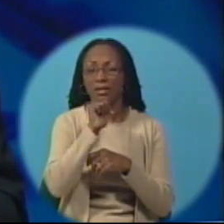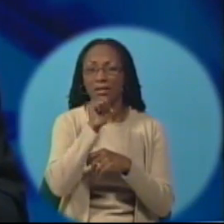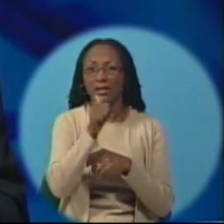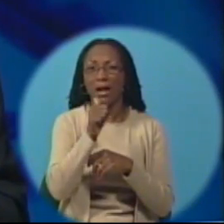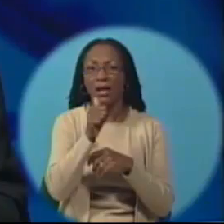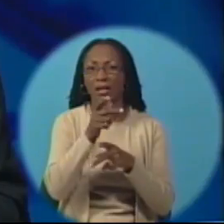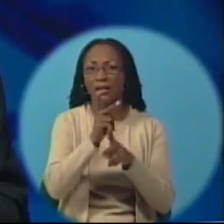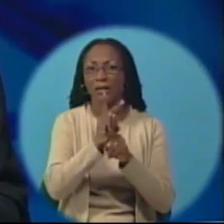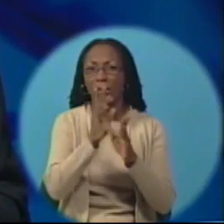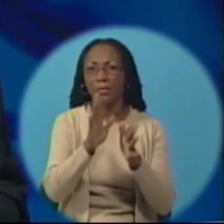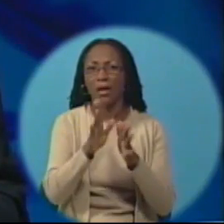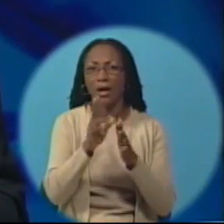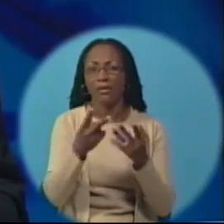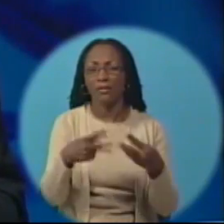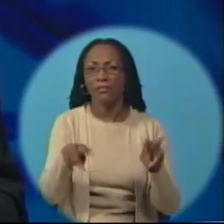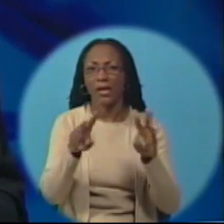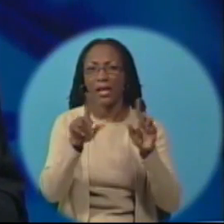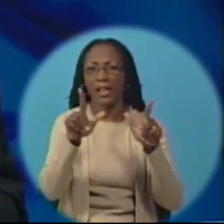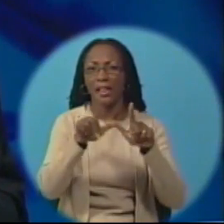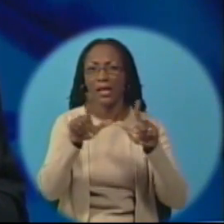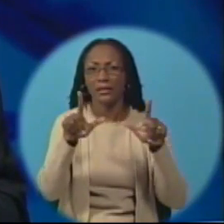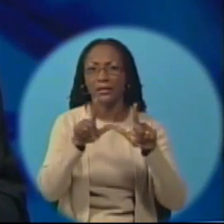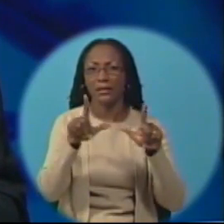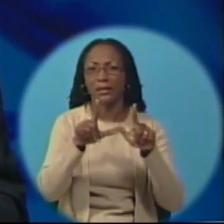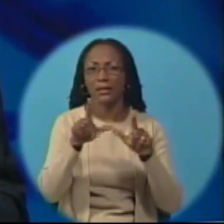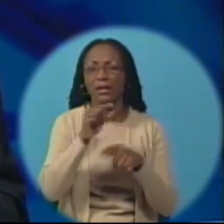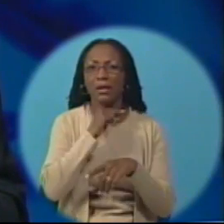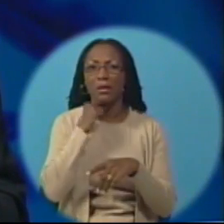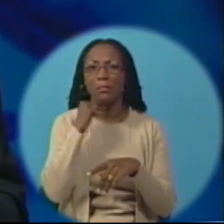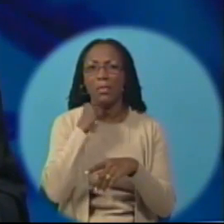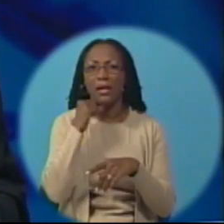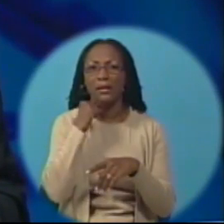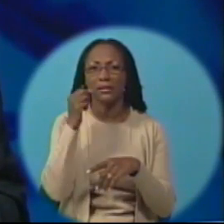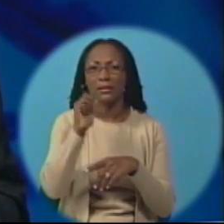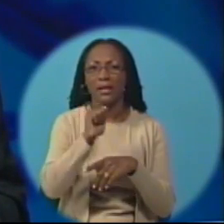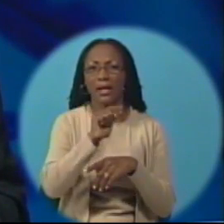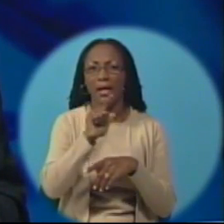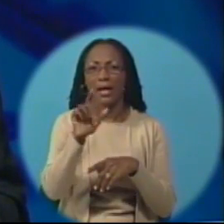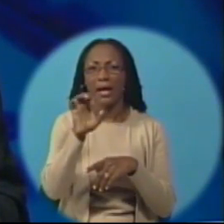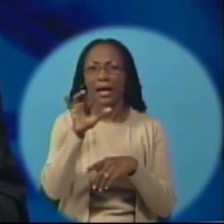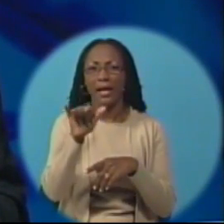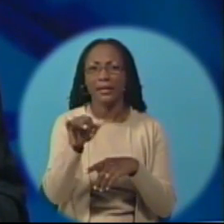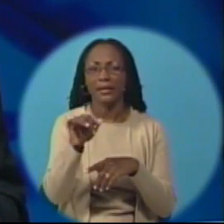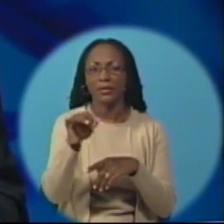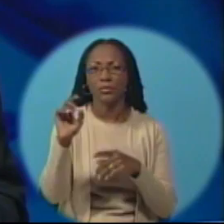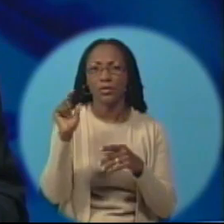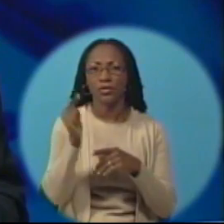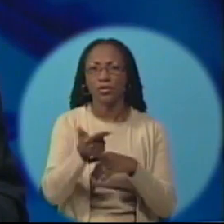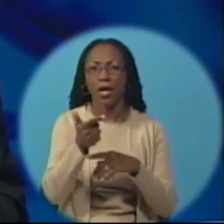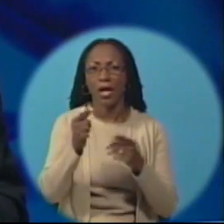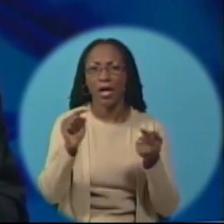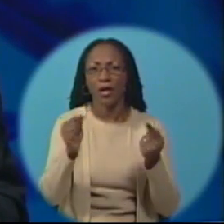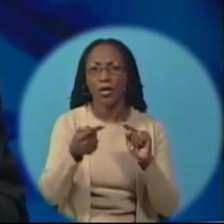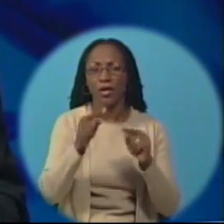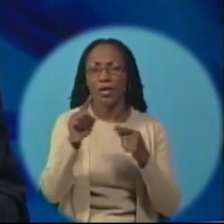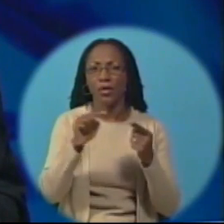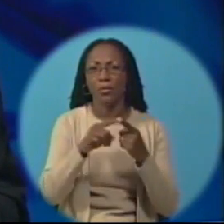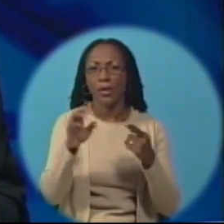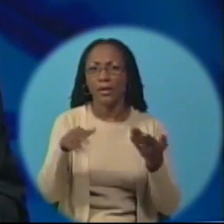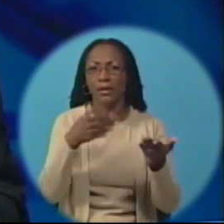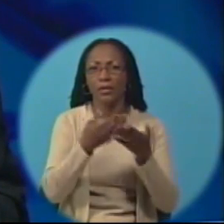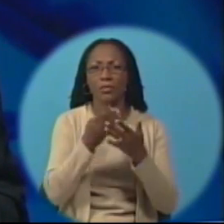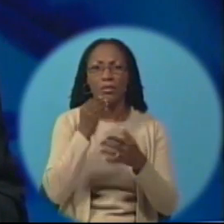of a valid license. Pastor Alleyne of Bryden's Avenue, Britain's Hill St. Michael was shot and injured when he arrived at his home about